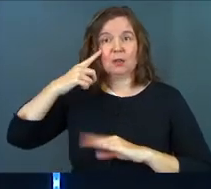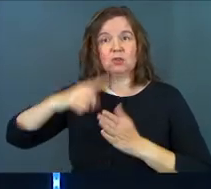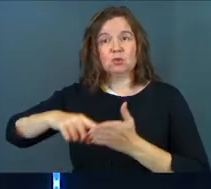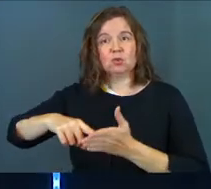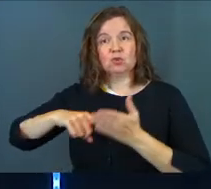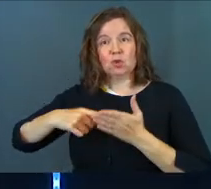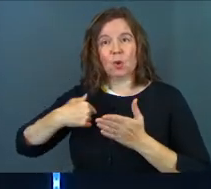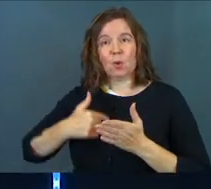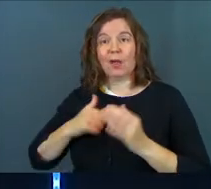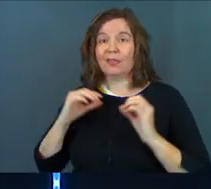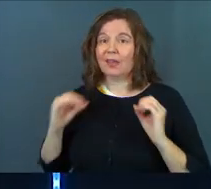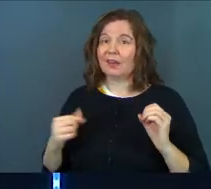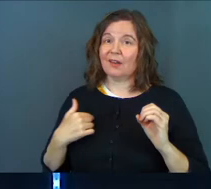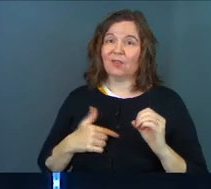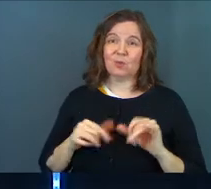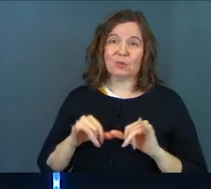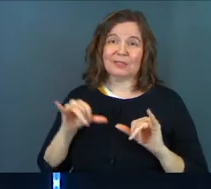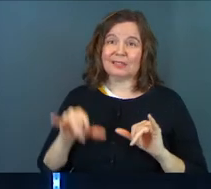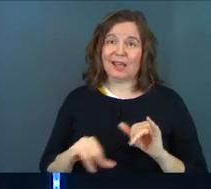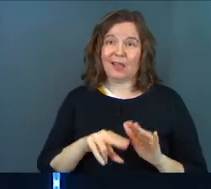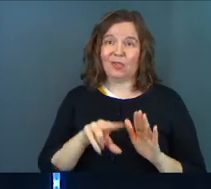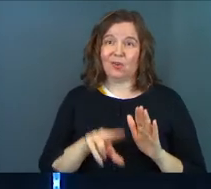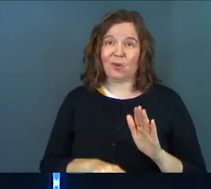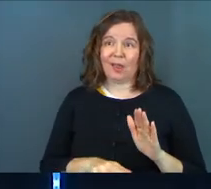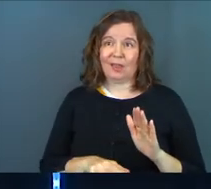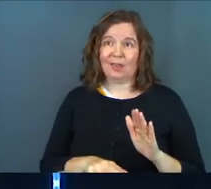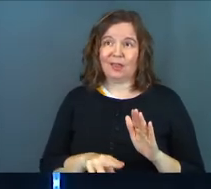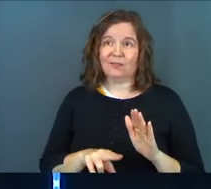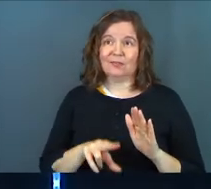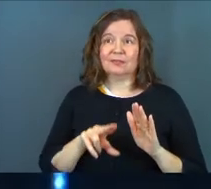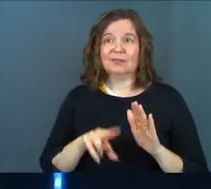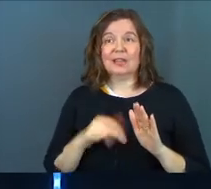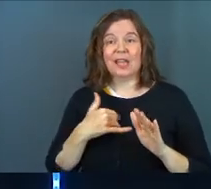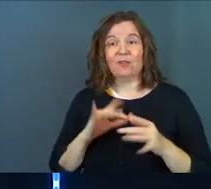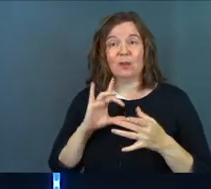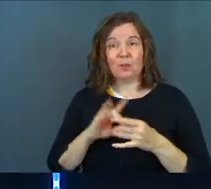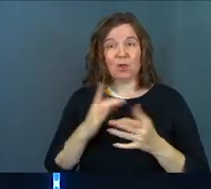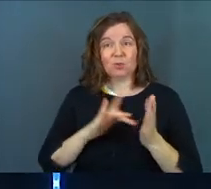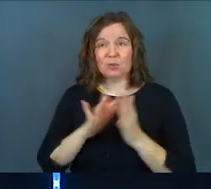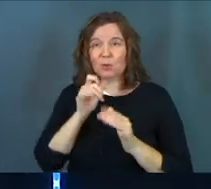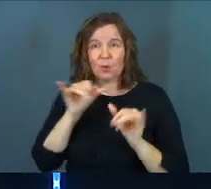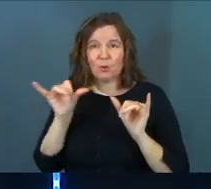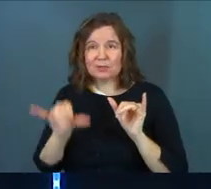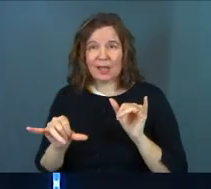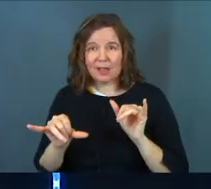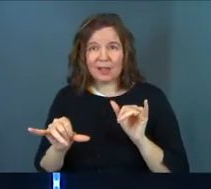to show us that none of us will stay in the grave. If we belong to Jesus, we will not stay there.